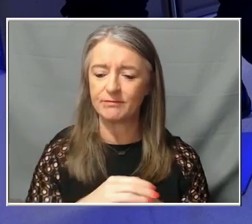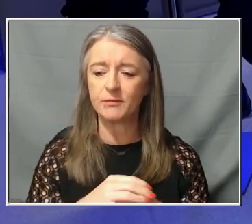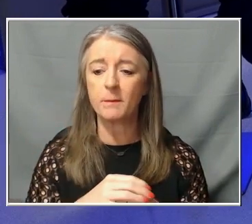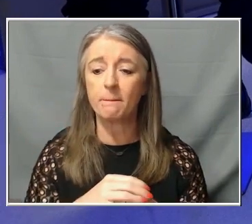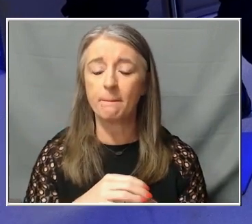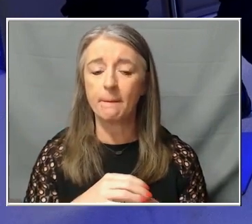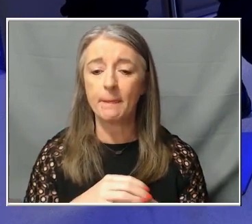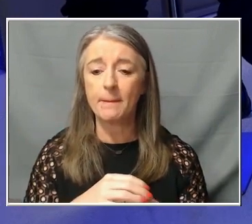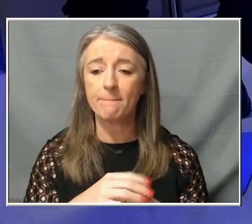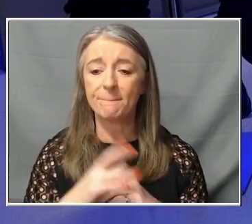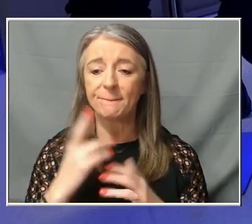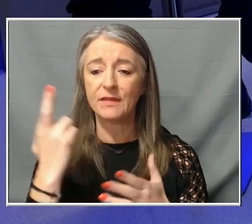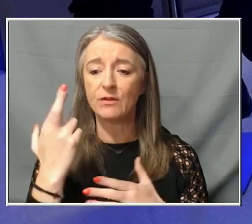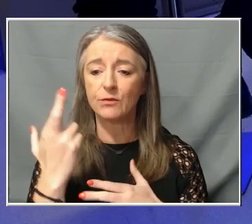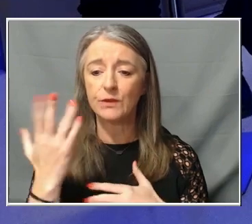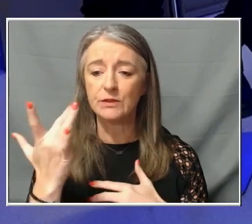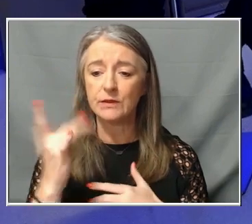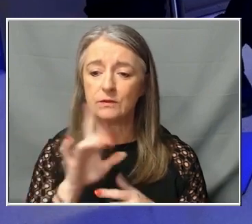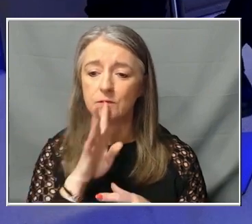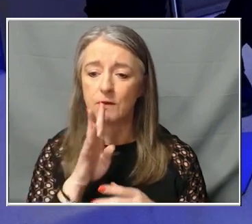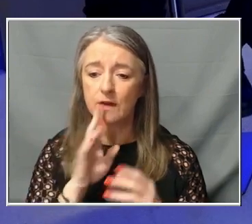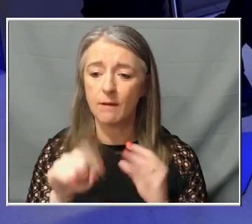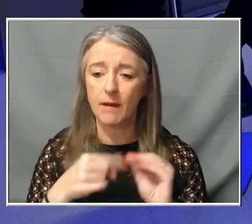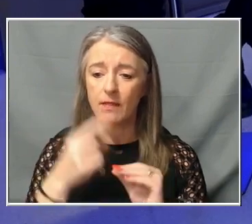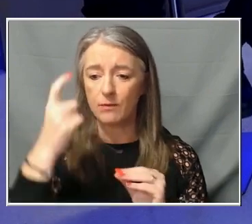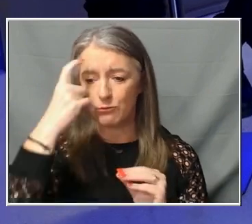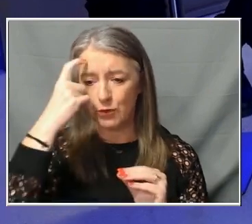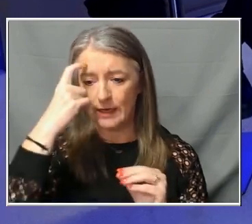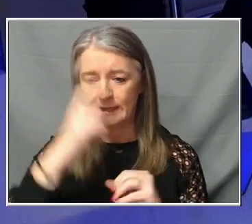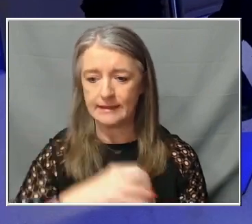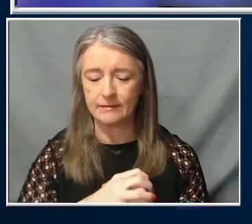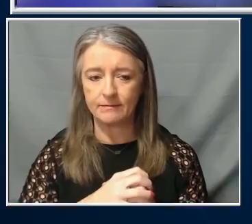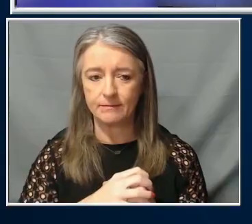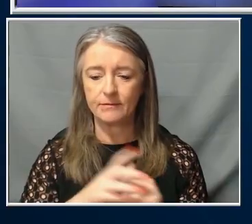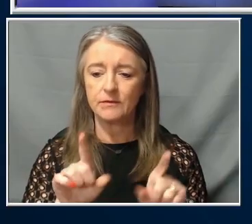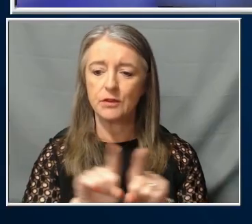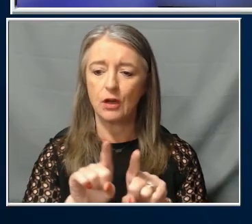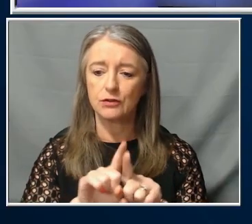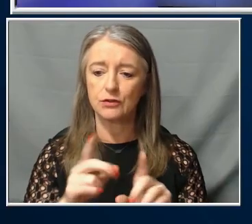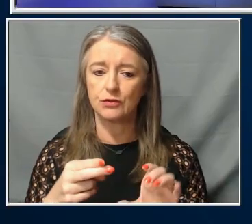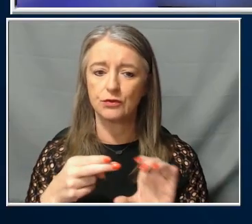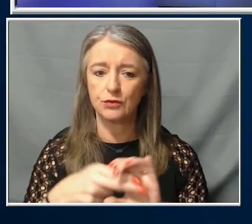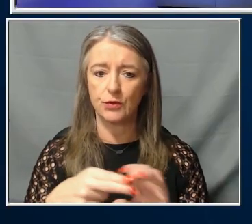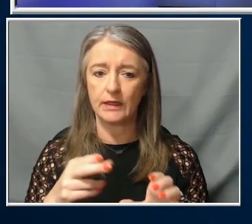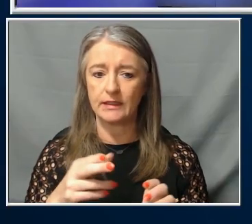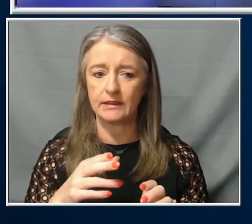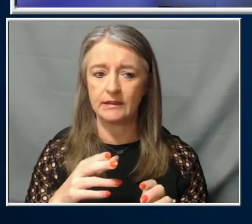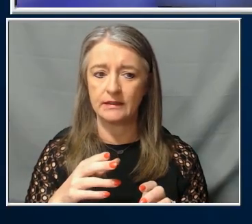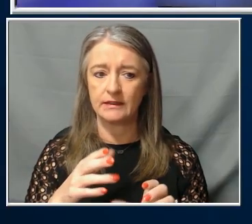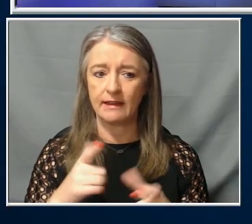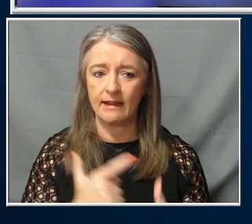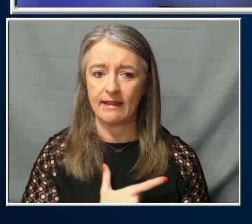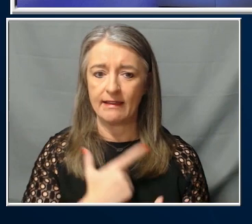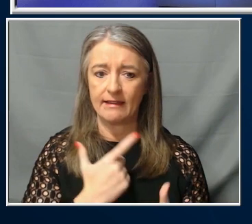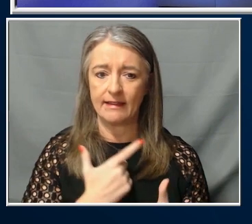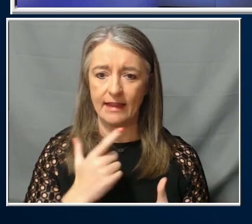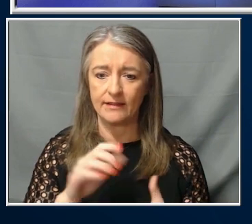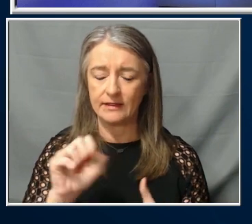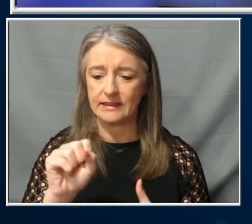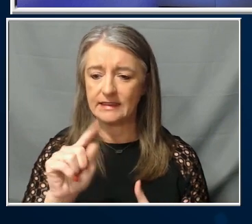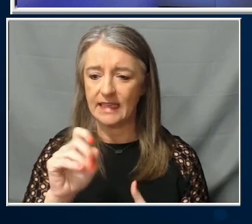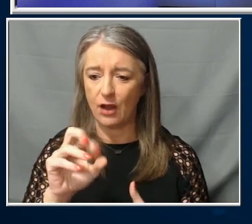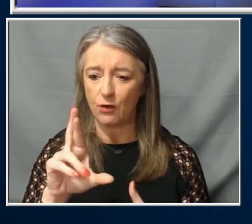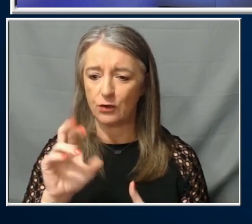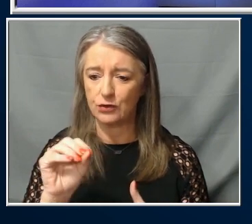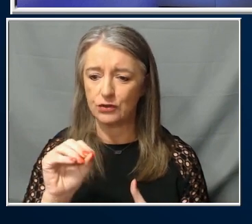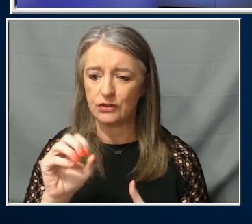So there's a reason why you're here to talk about the brain. Also, we are joining, we're actually live this morning from Stowers Institute for Medical Research,